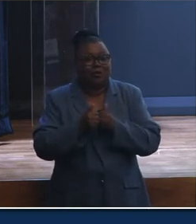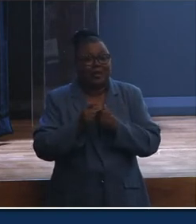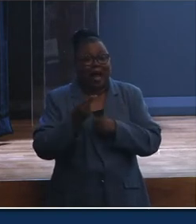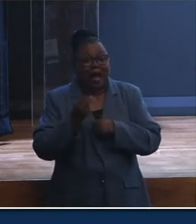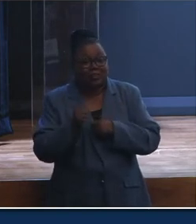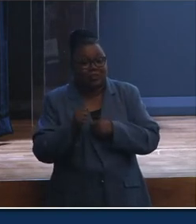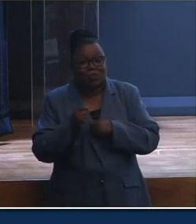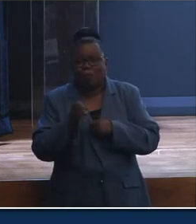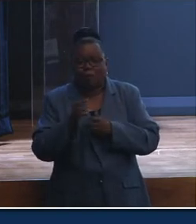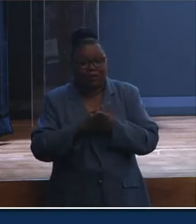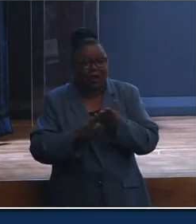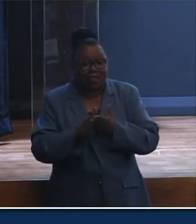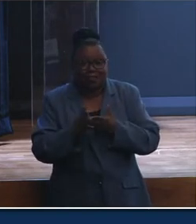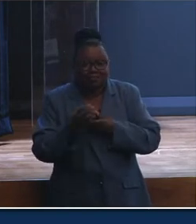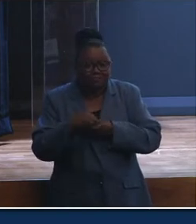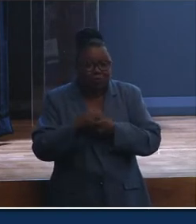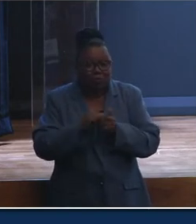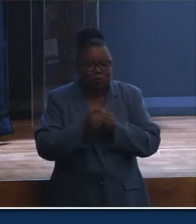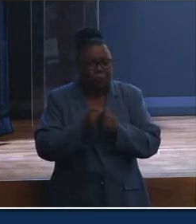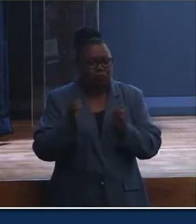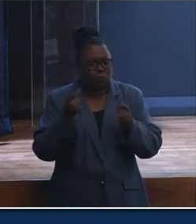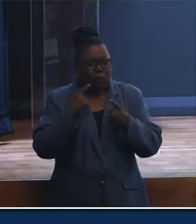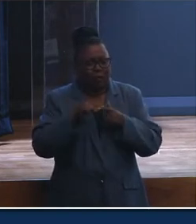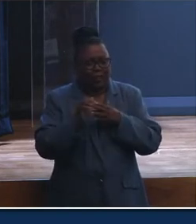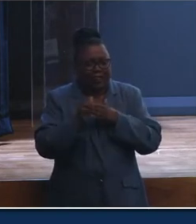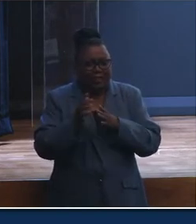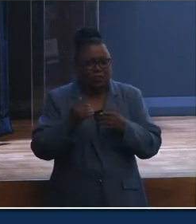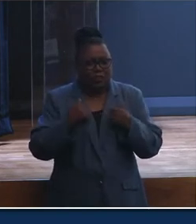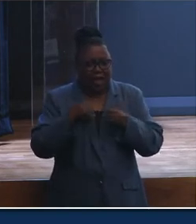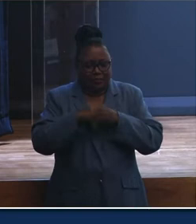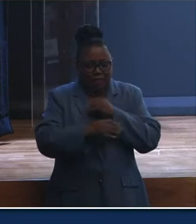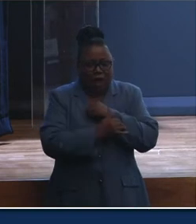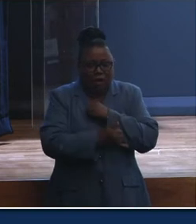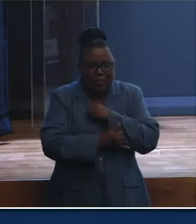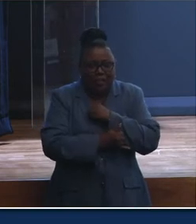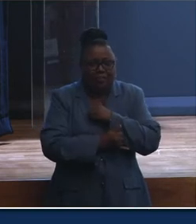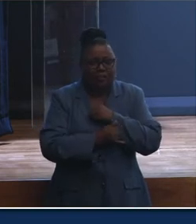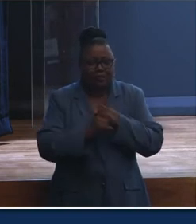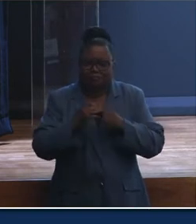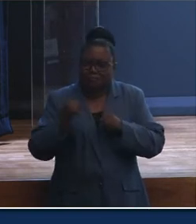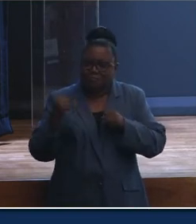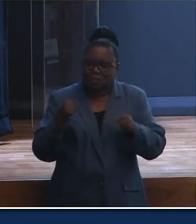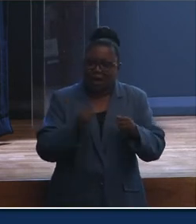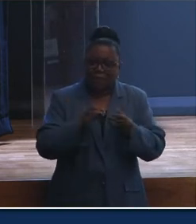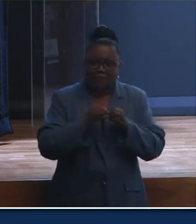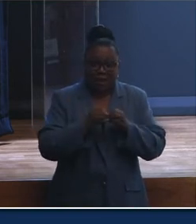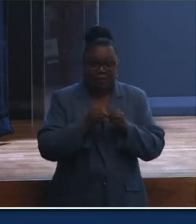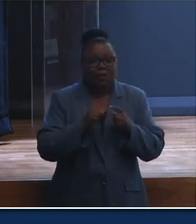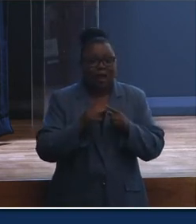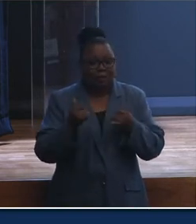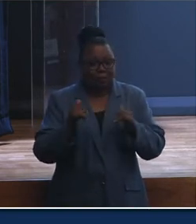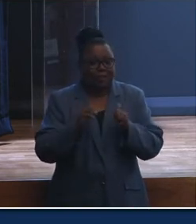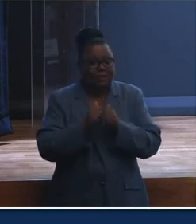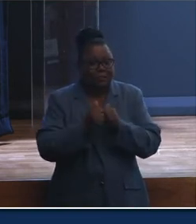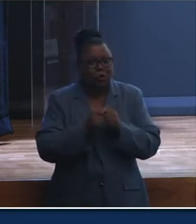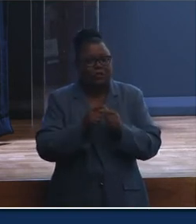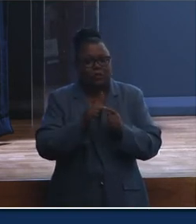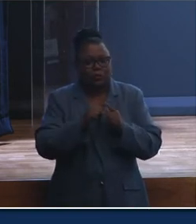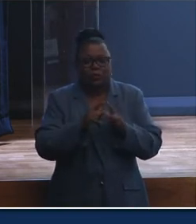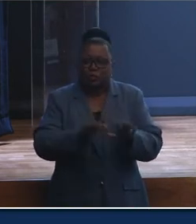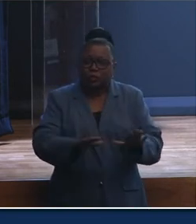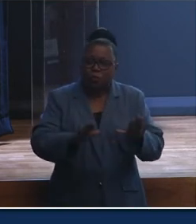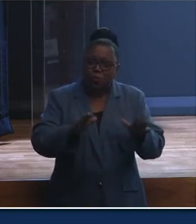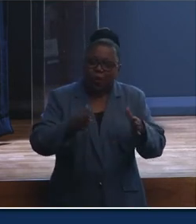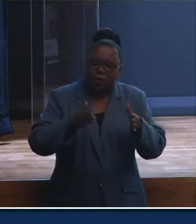school or college. When you look at all of the leaders we have in our country, predominant number of them have played sports. So it's a